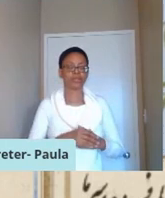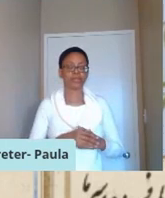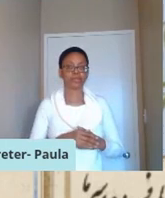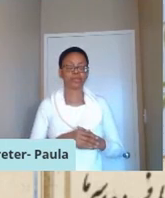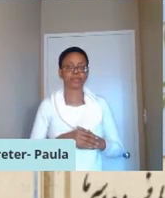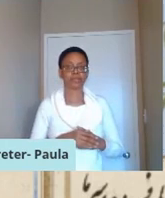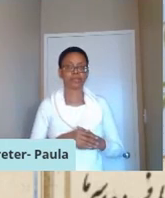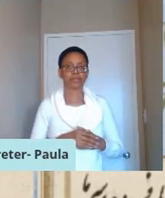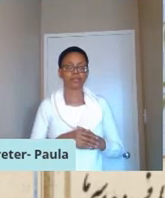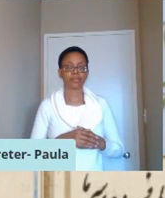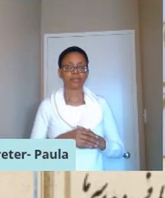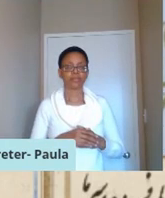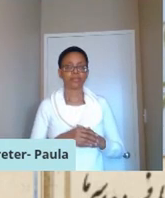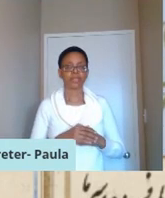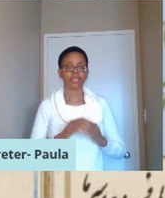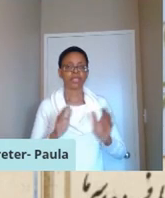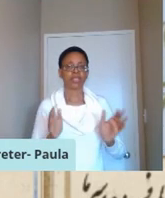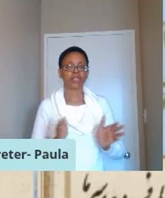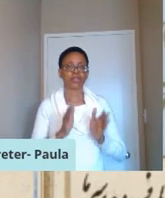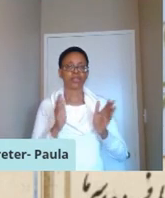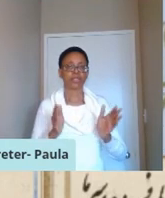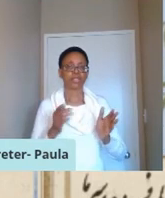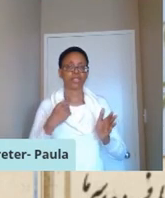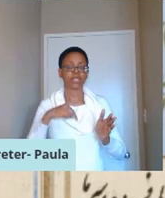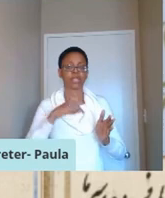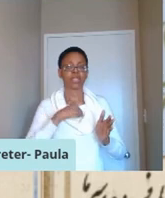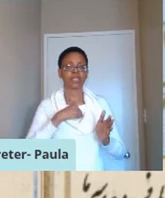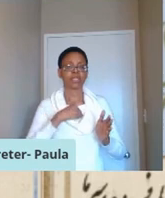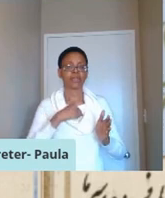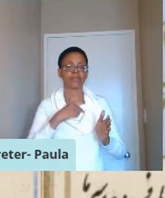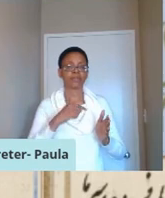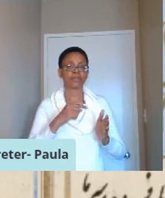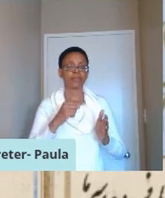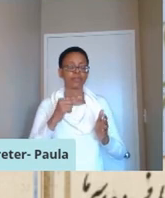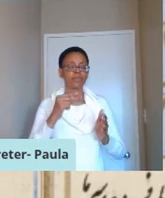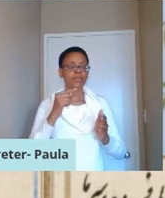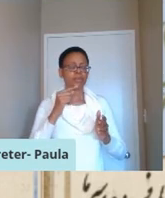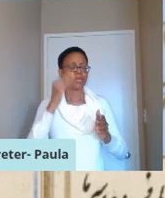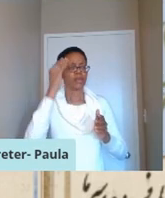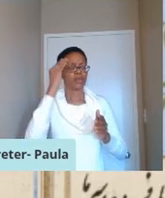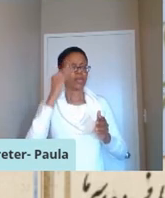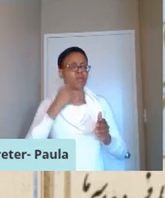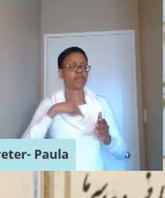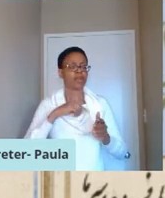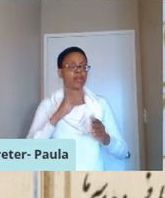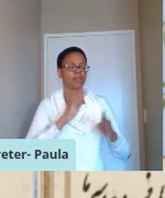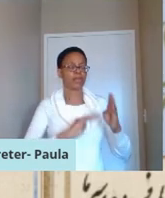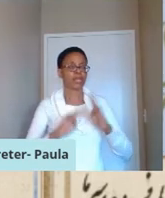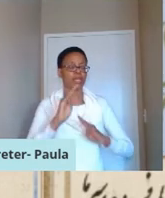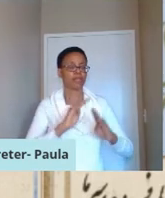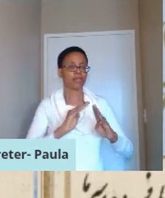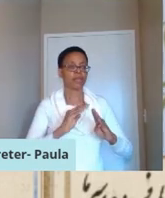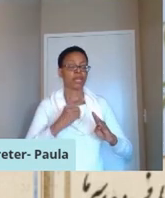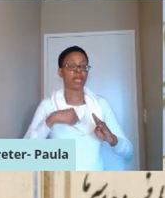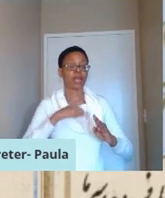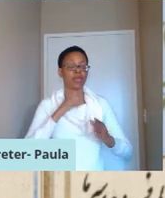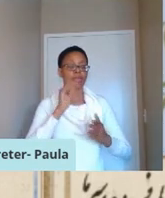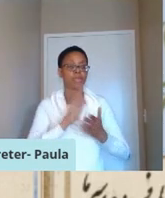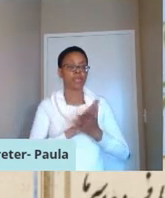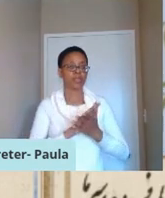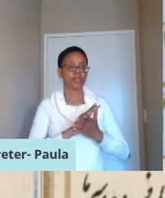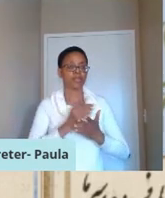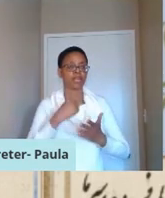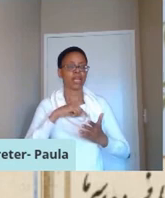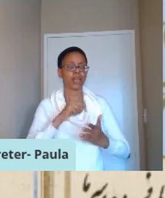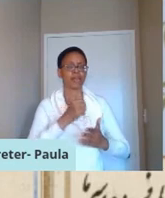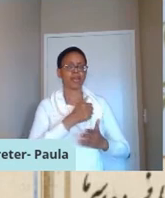definitely encourages us to be mindful of our behaviors, our beliefs, and our attitudes